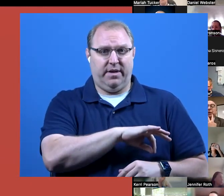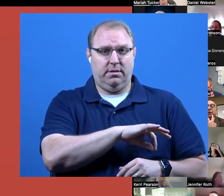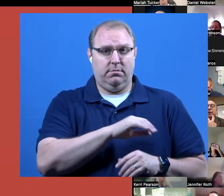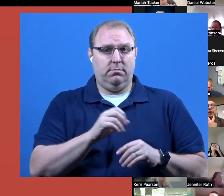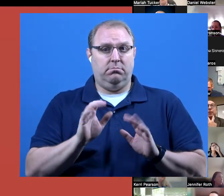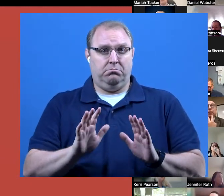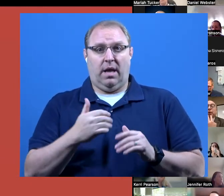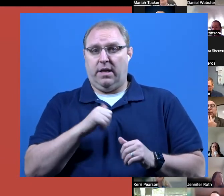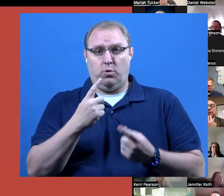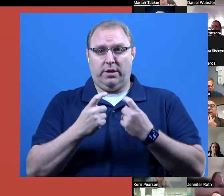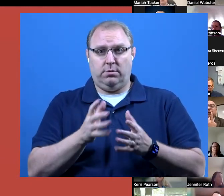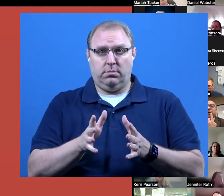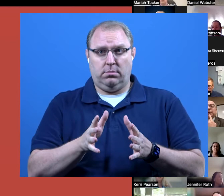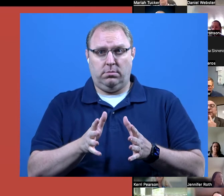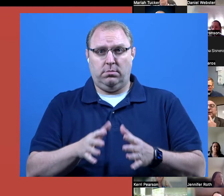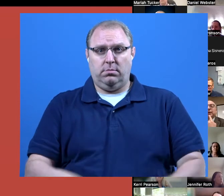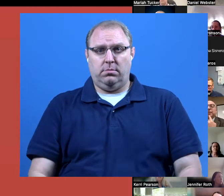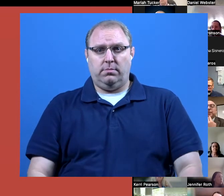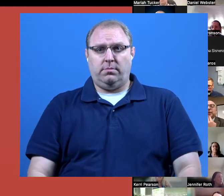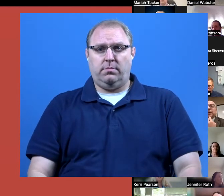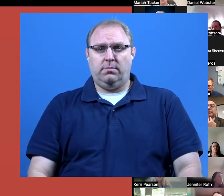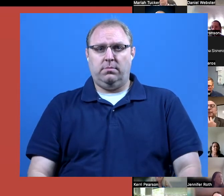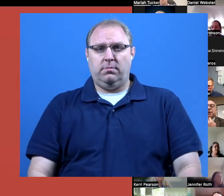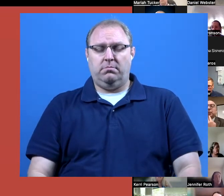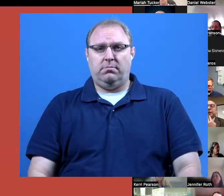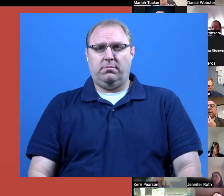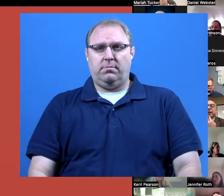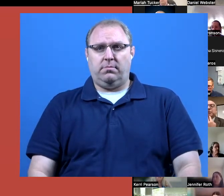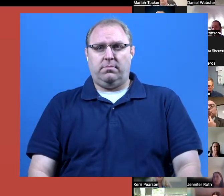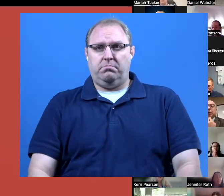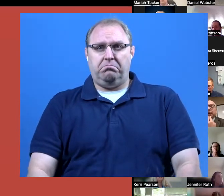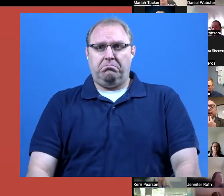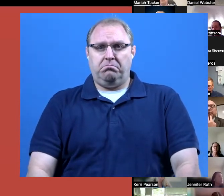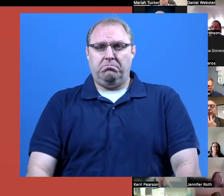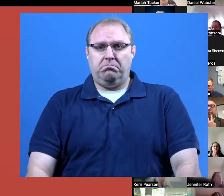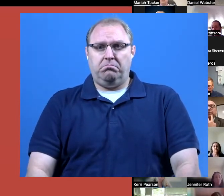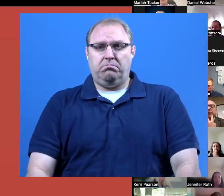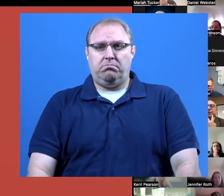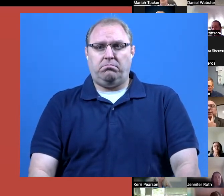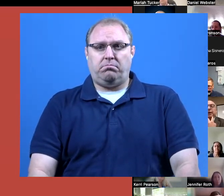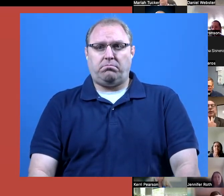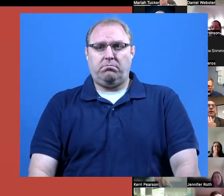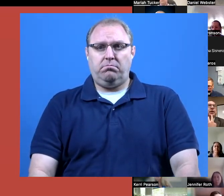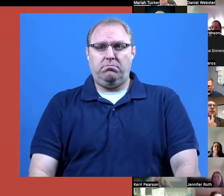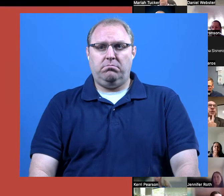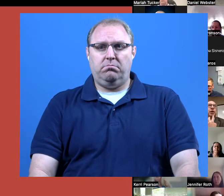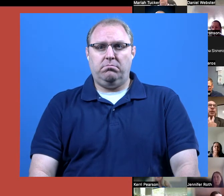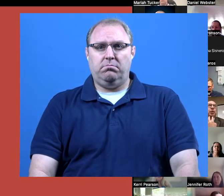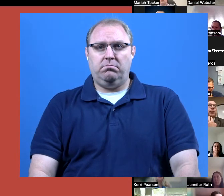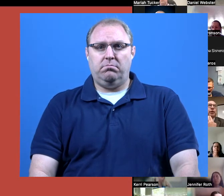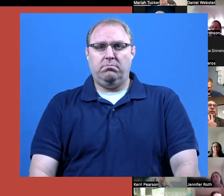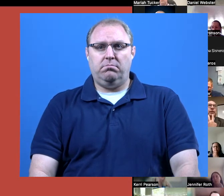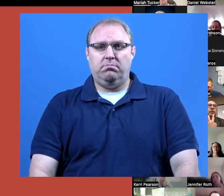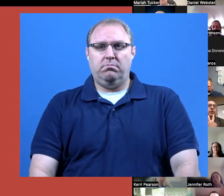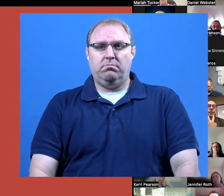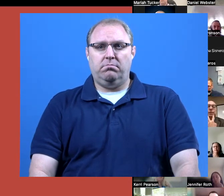is, for LTD, if someone keeps working, does the 90 days start over?